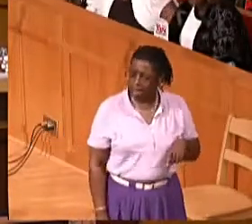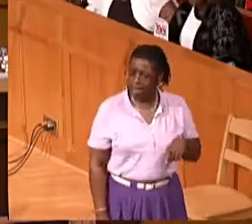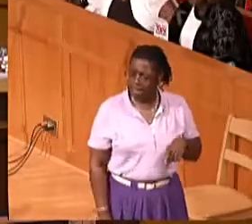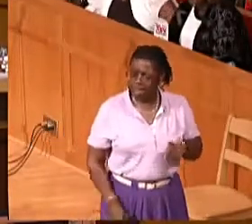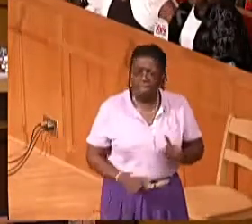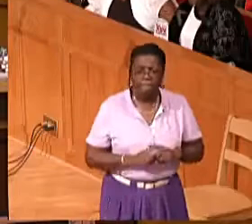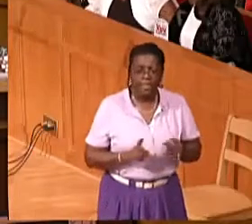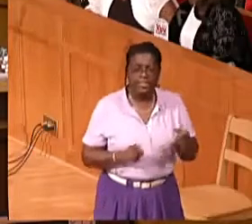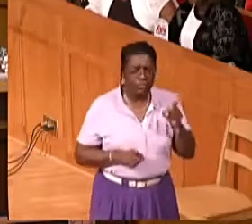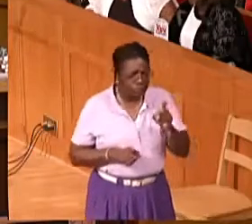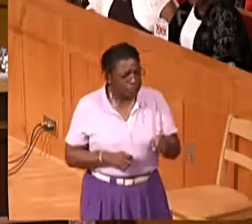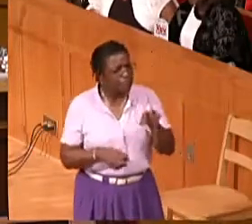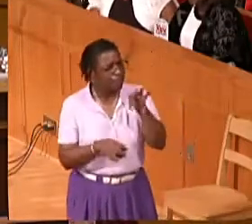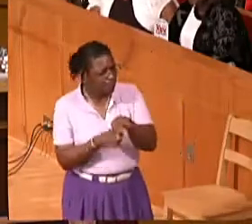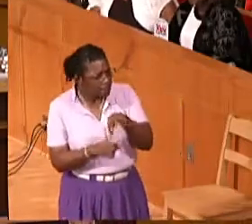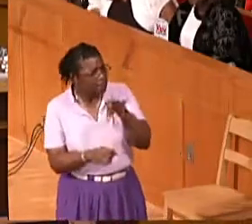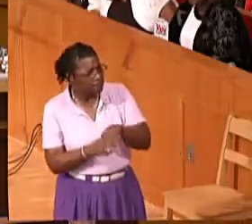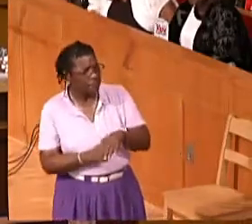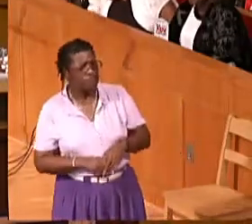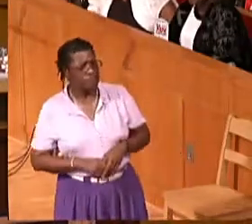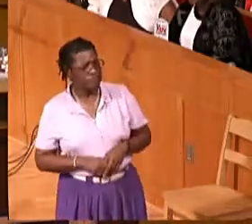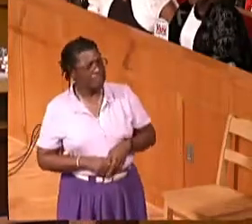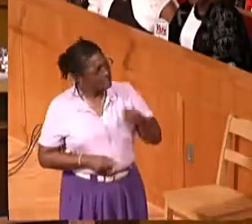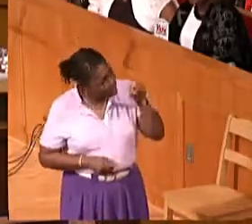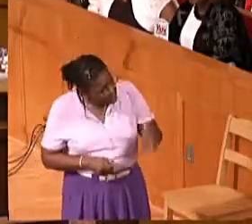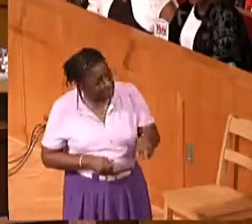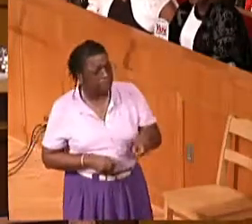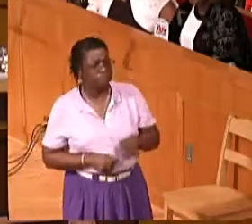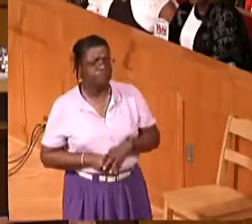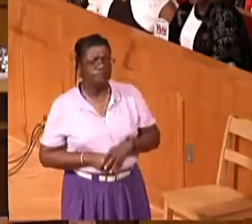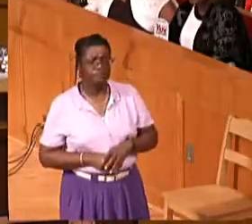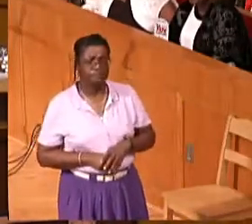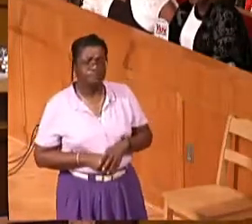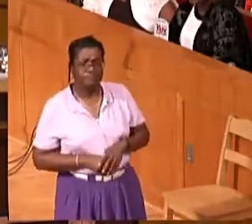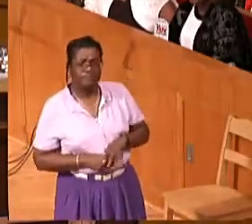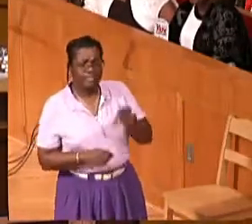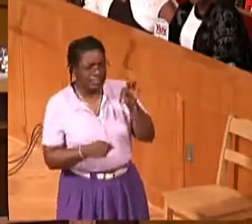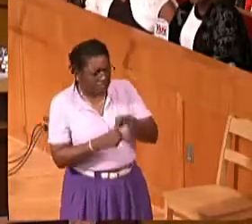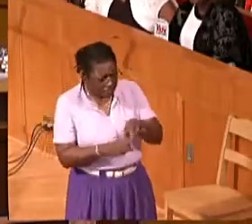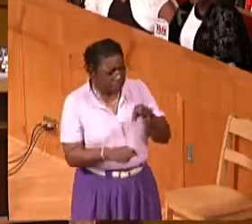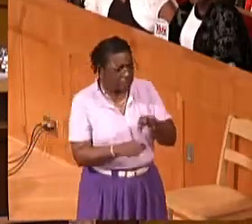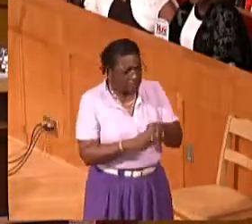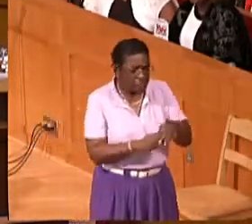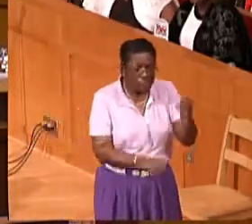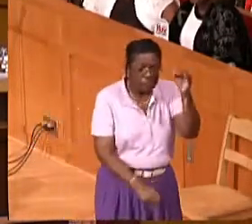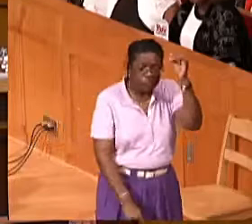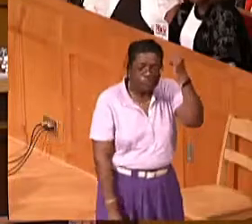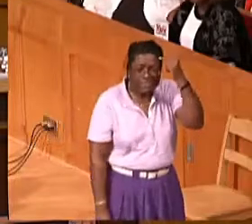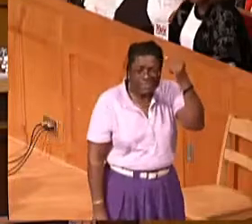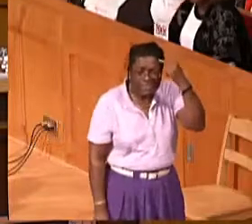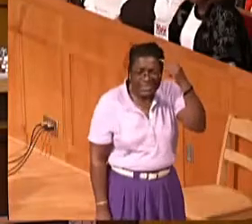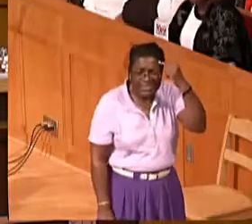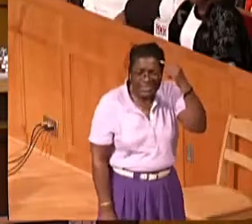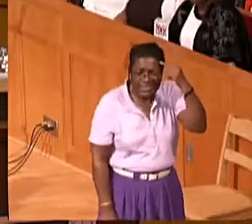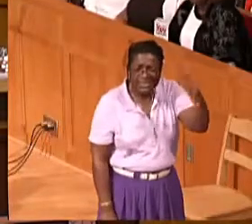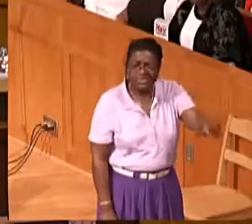But you got to go vote. And you've got to vote your conscience.